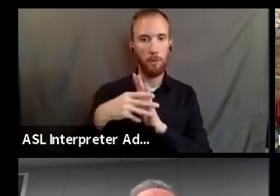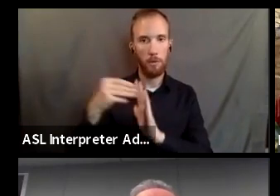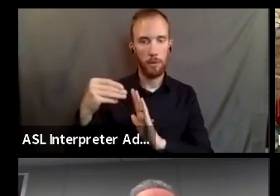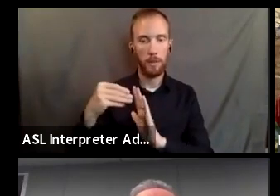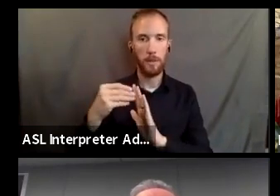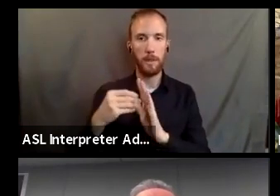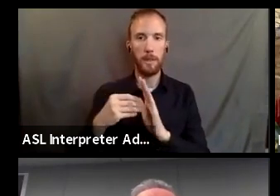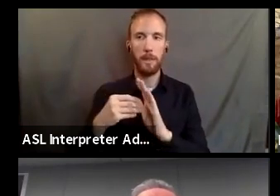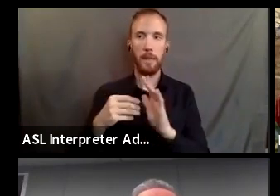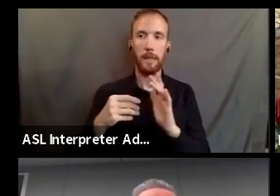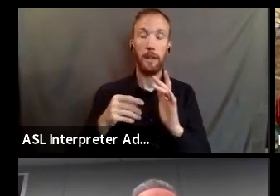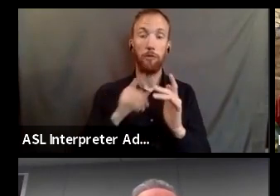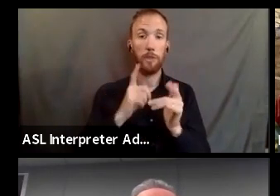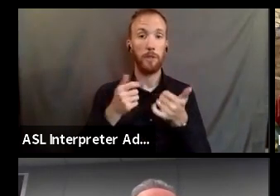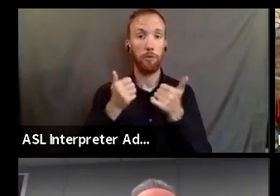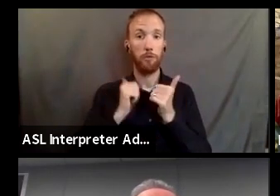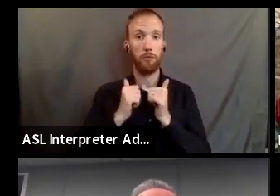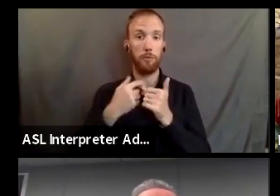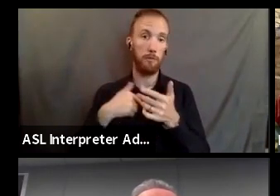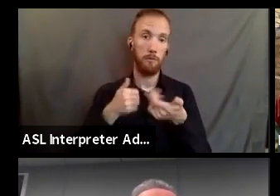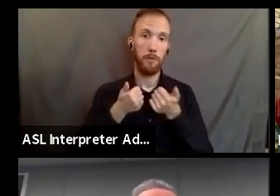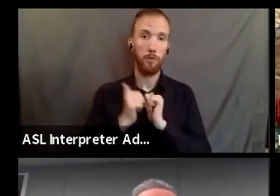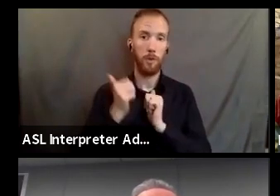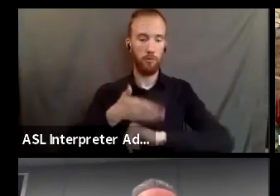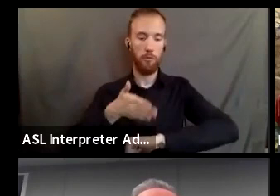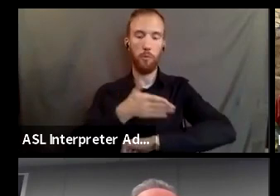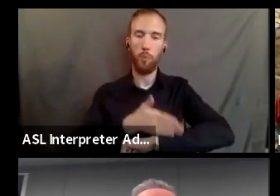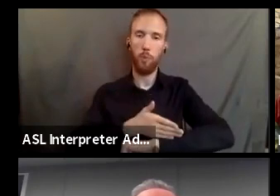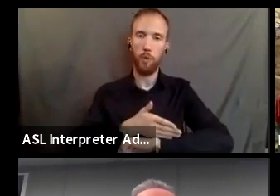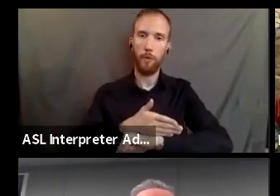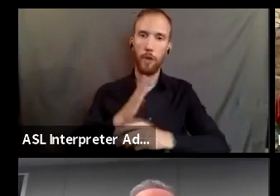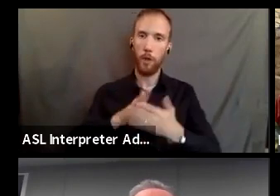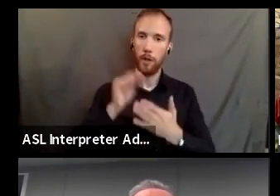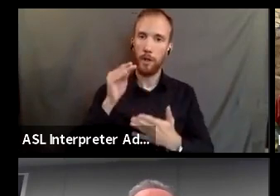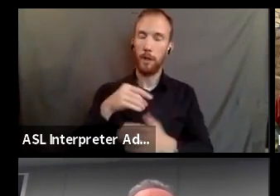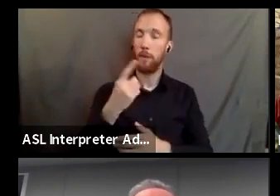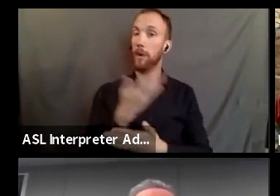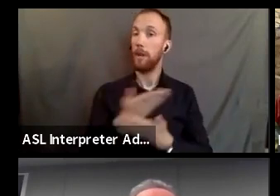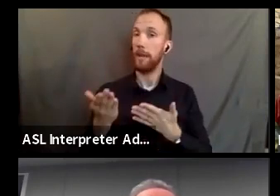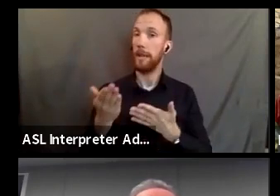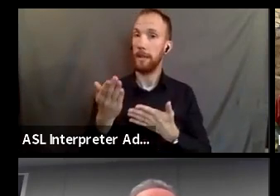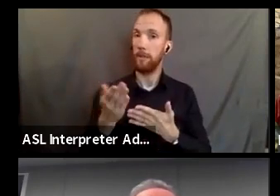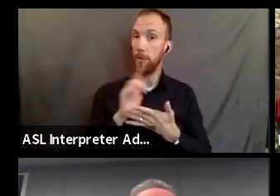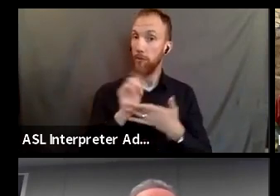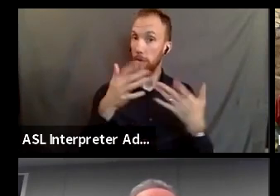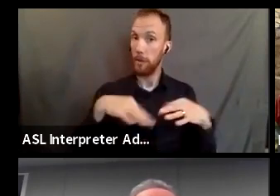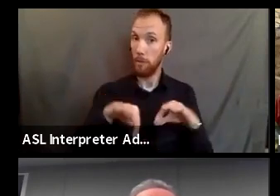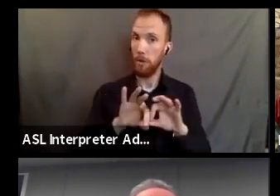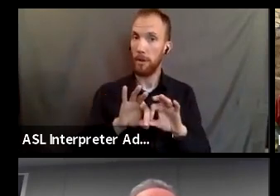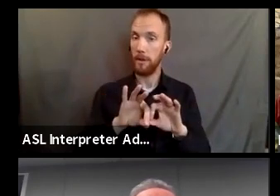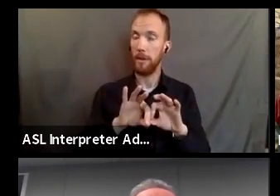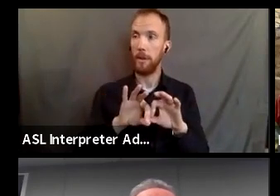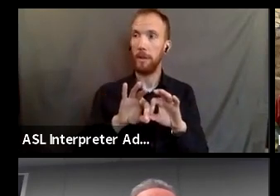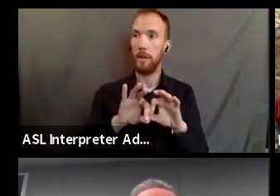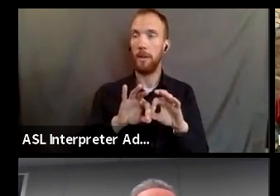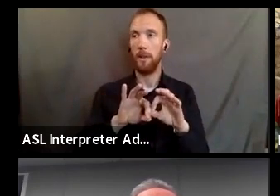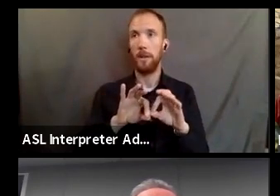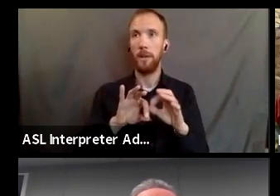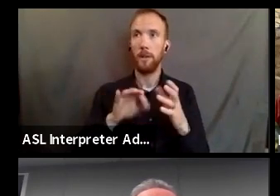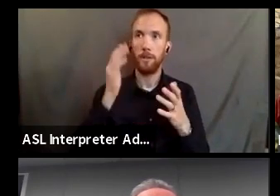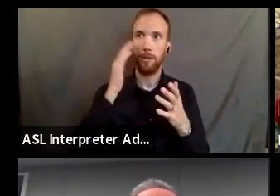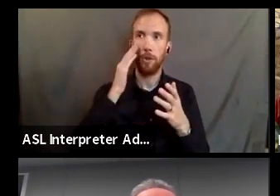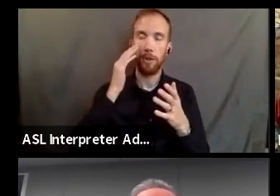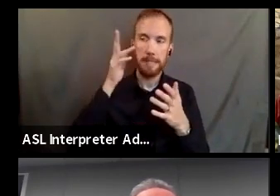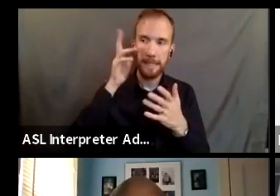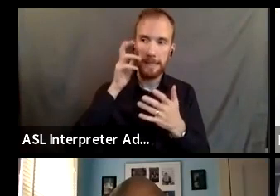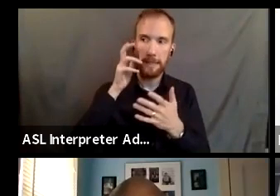to improve learning um during that time and one of the things that was really important is to hear you know what they need